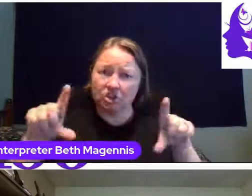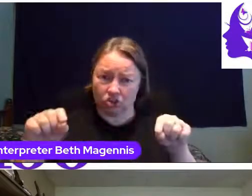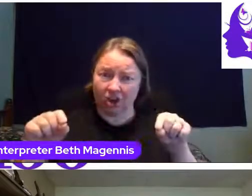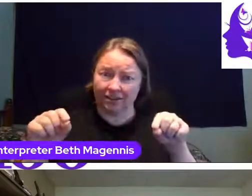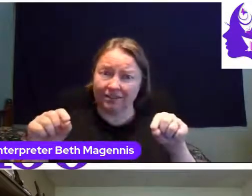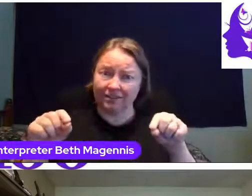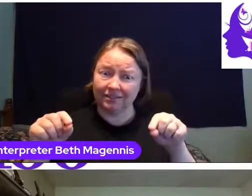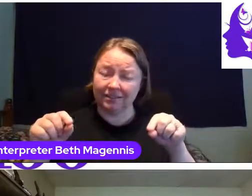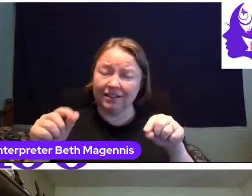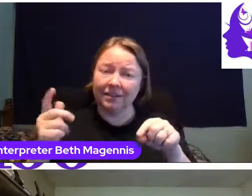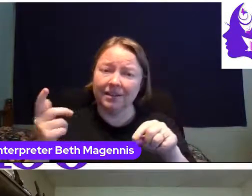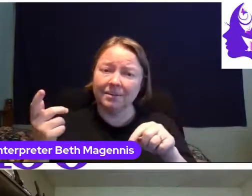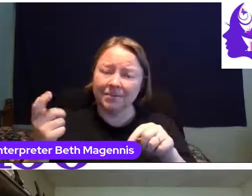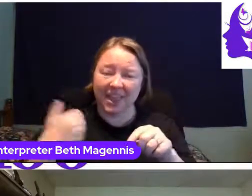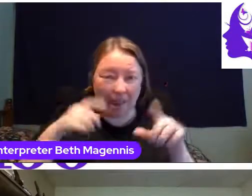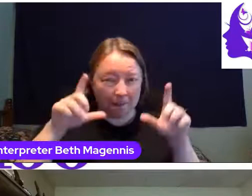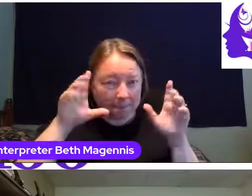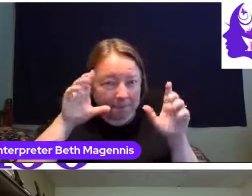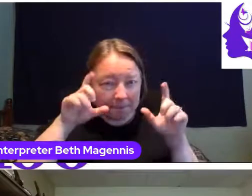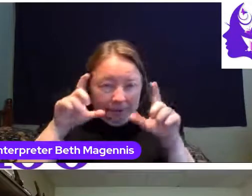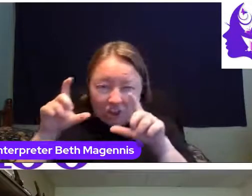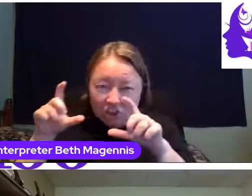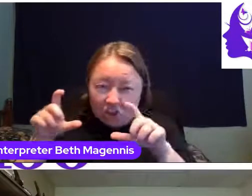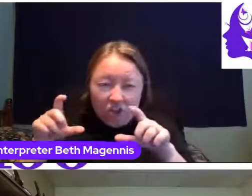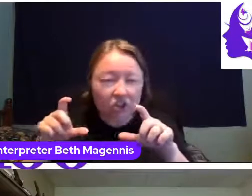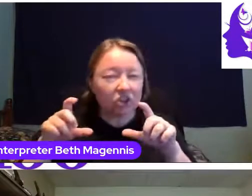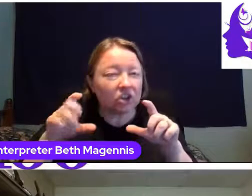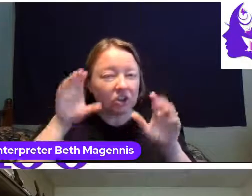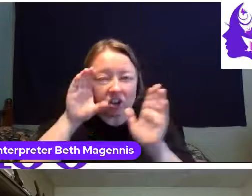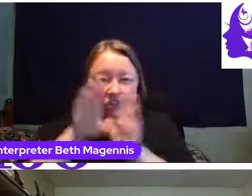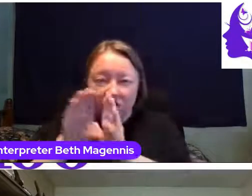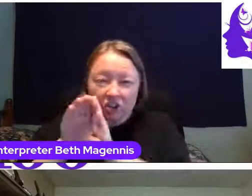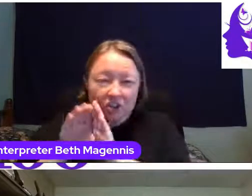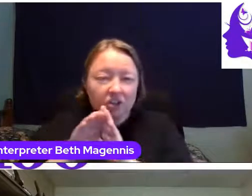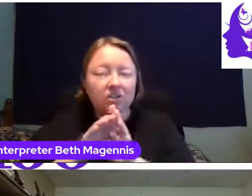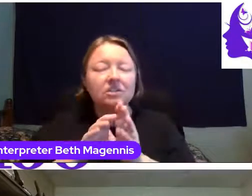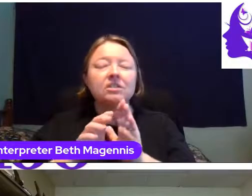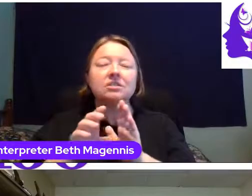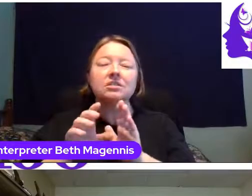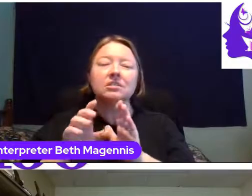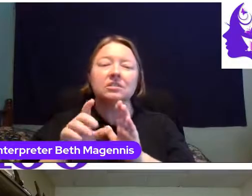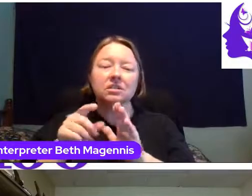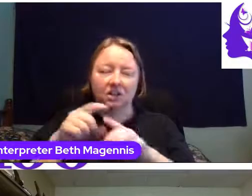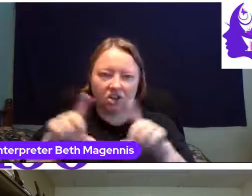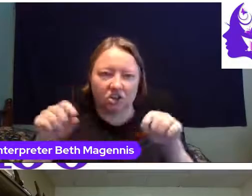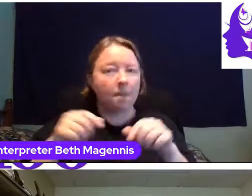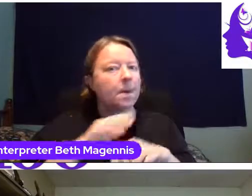They had pictures, they had cameras, they wrote a check, but never did the